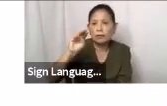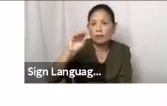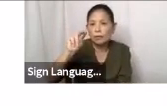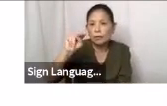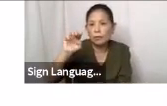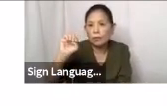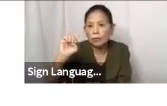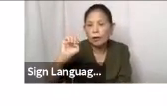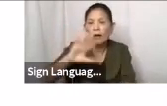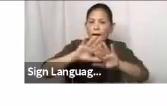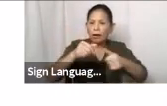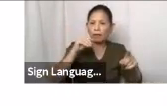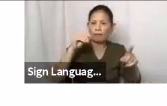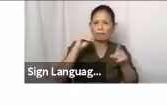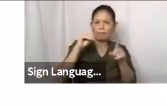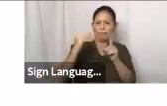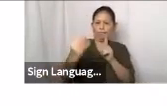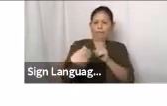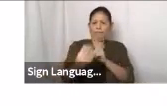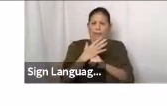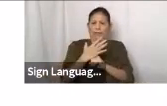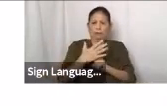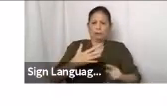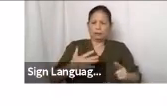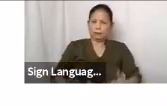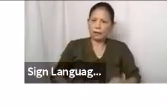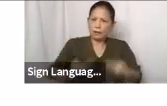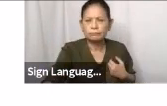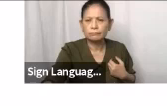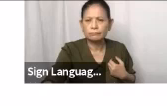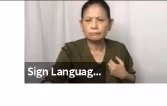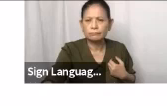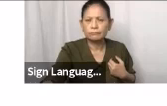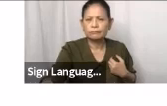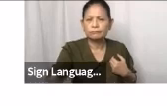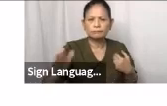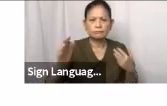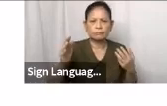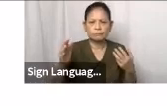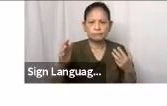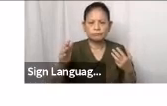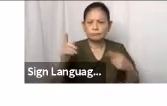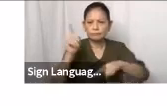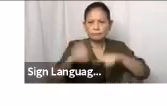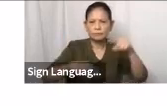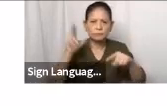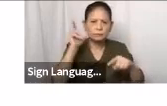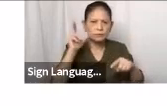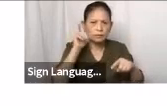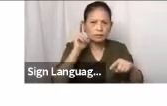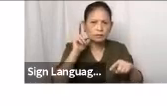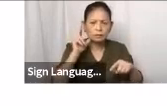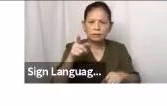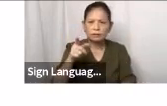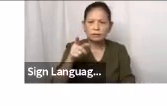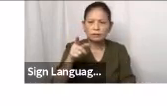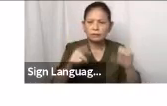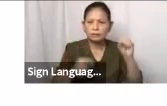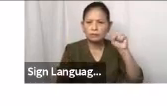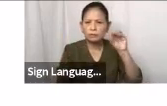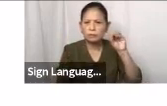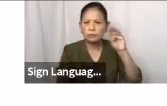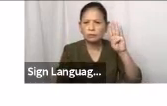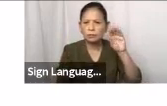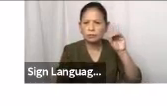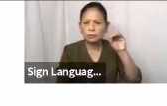is affecting their health. So I cannot hear you. Hello, now